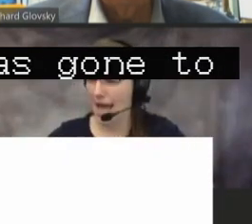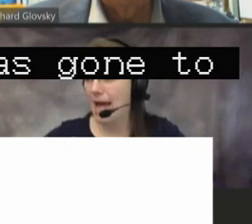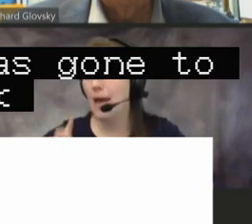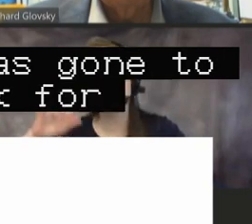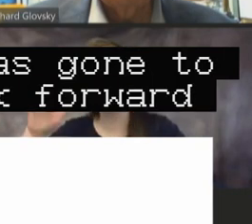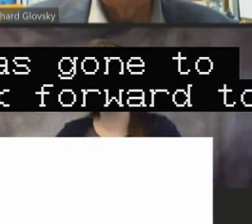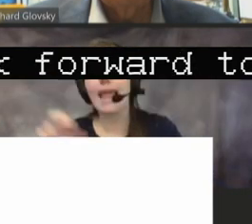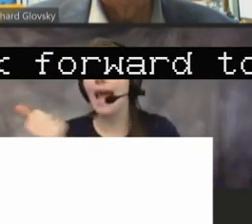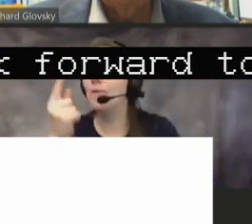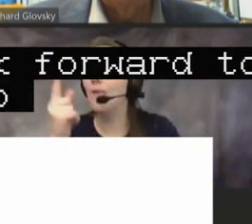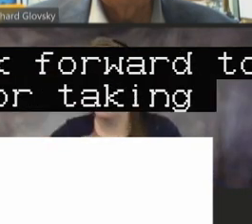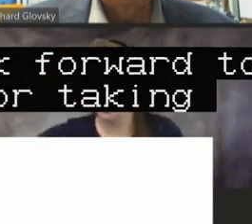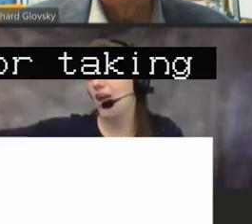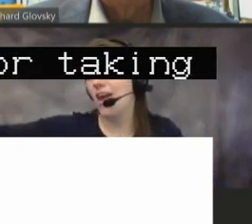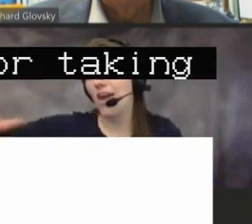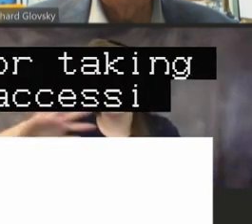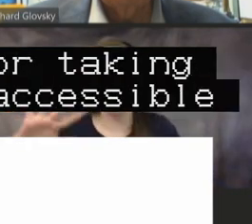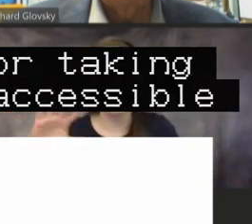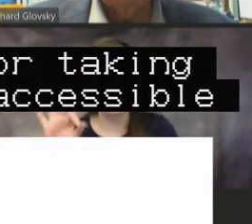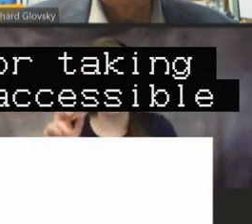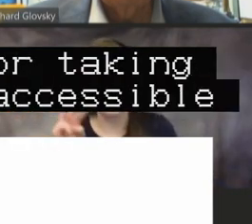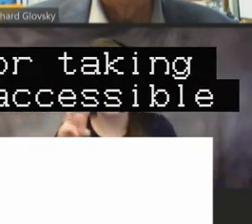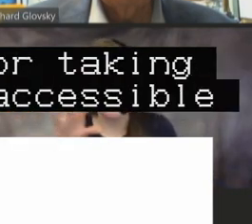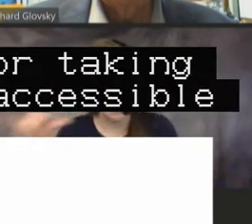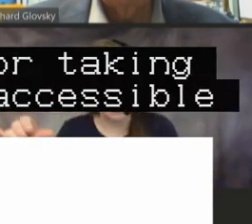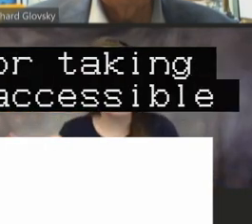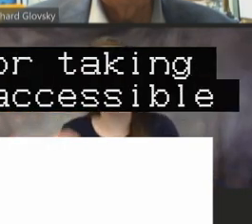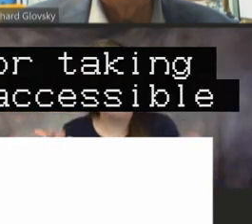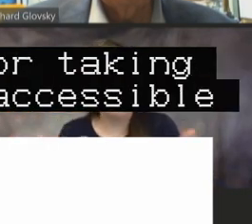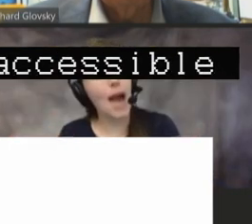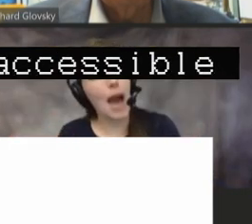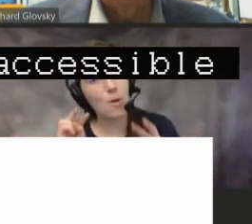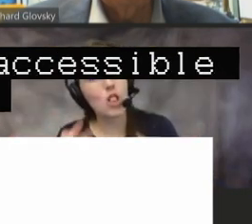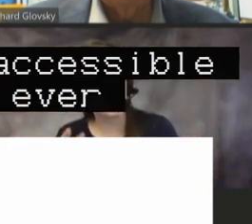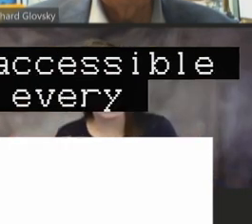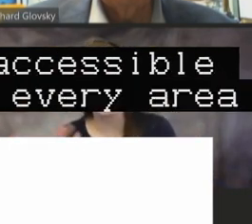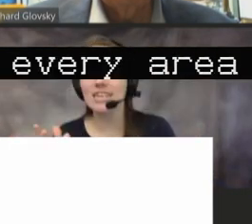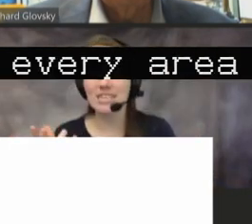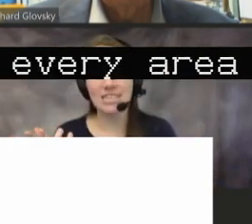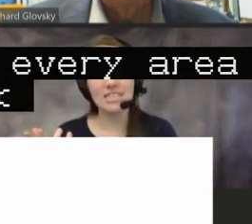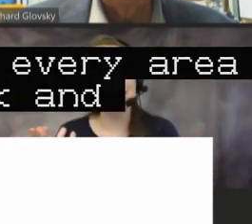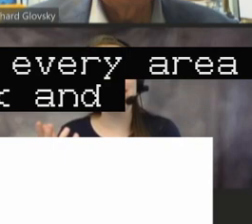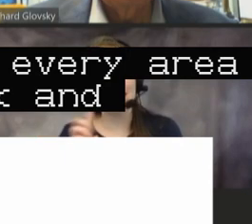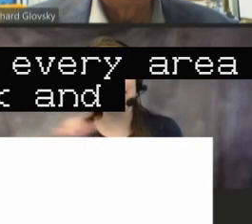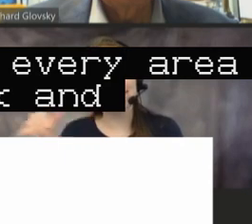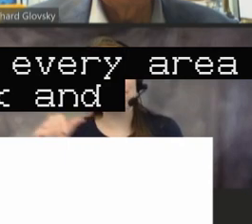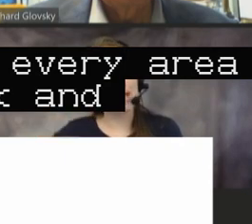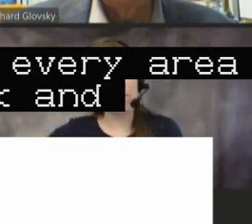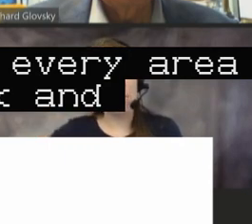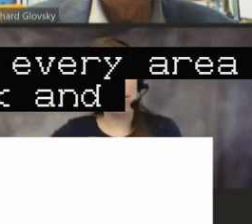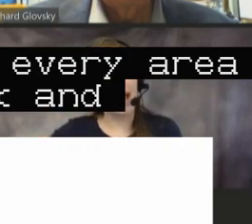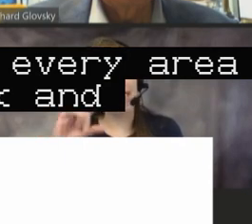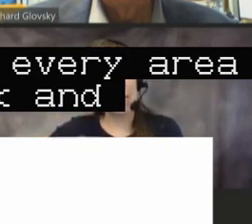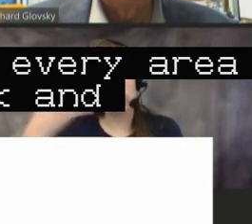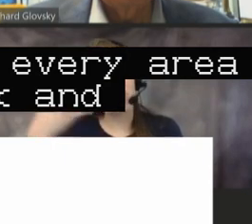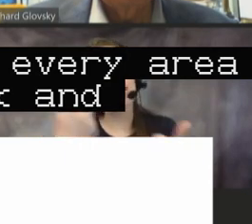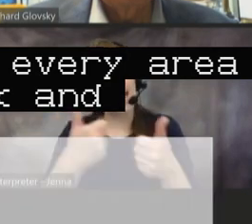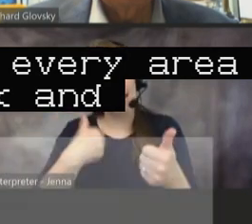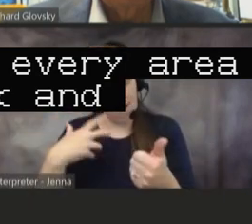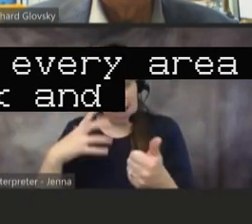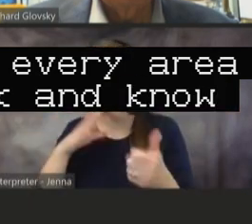the park. And you know, maybe I'll look to making Disability Pride one of the games I choose to go to this